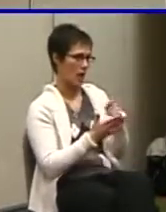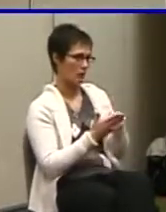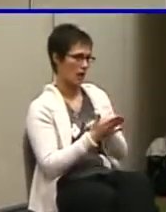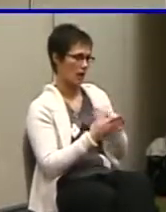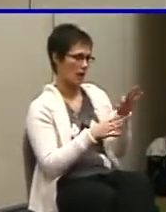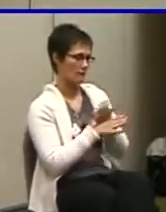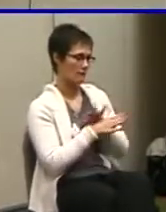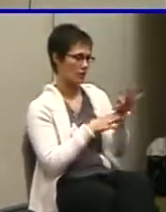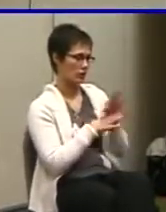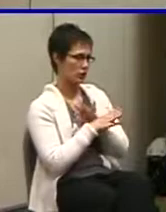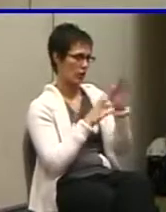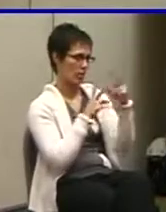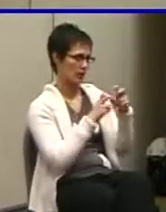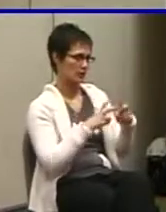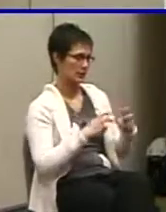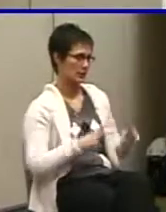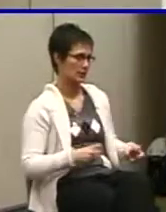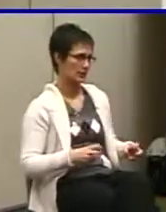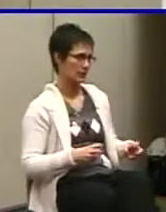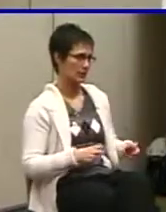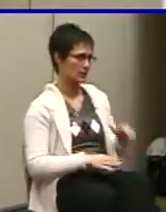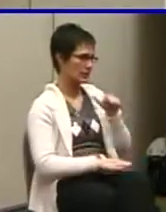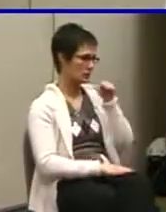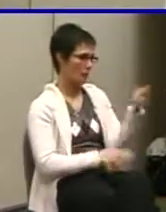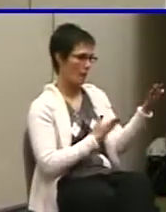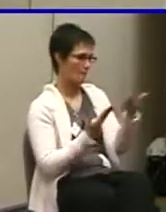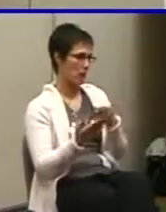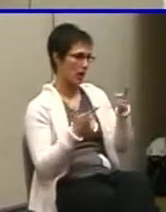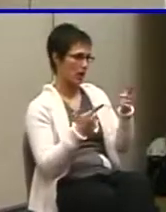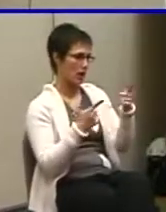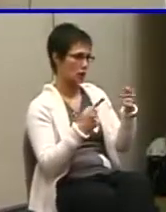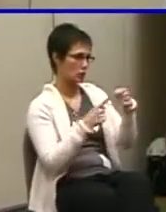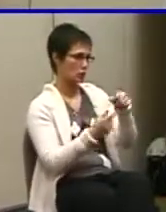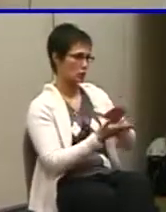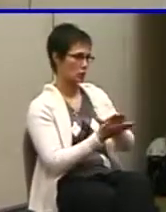functional assessment on a kid who's don't bring guns to school.